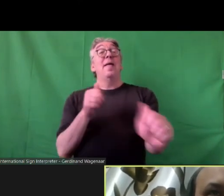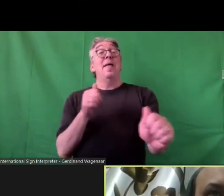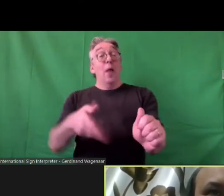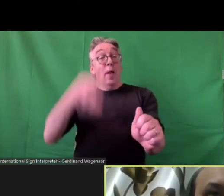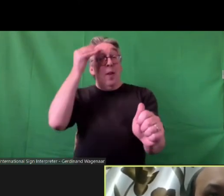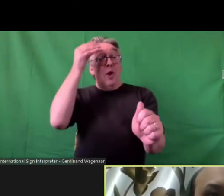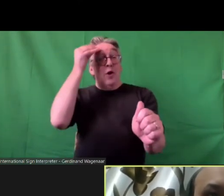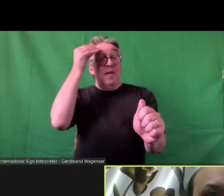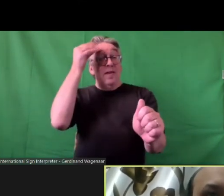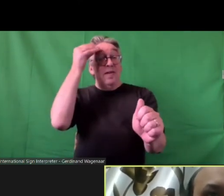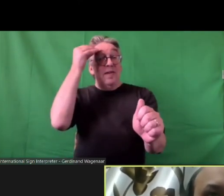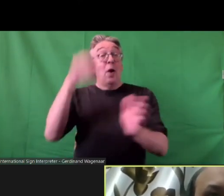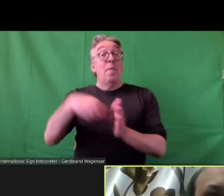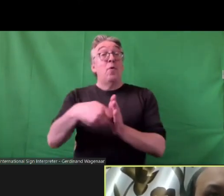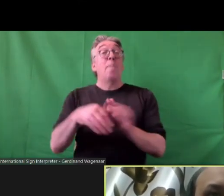development content.